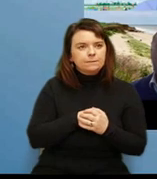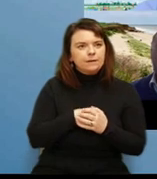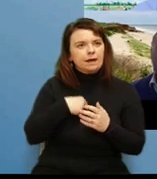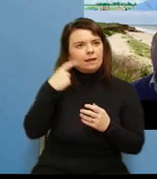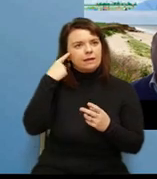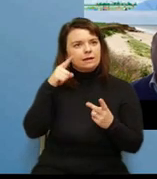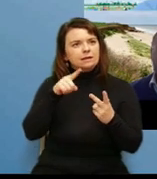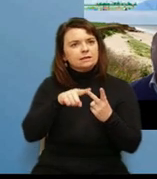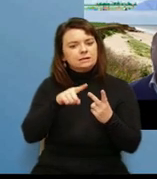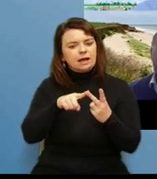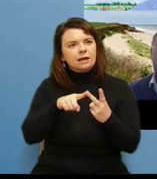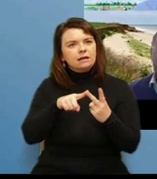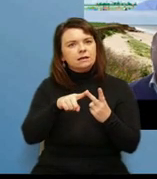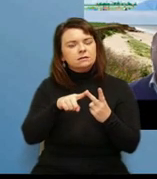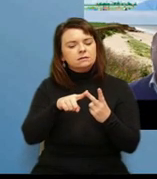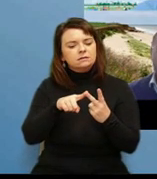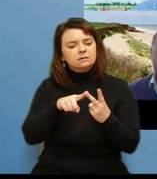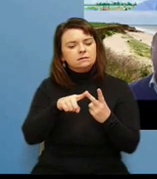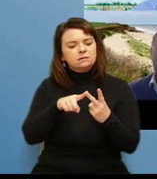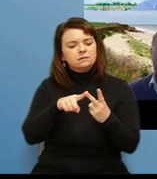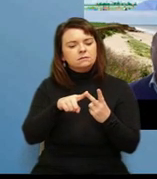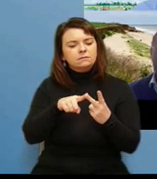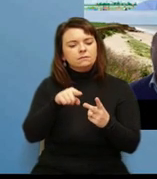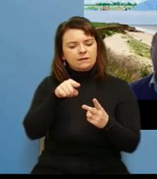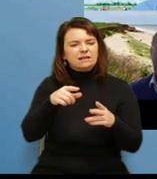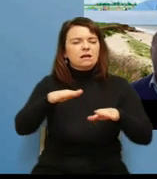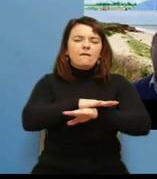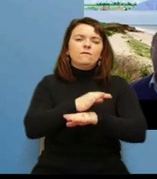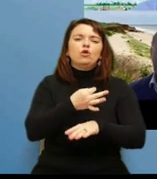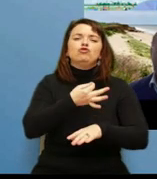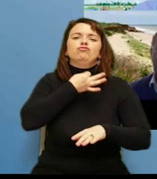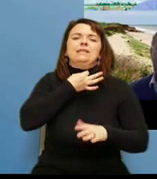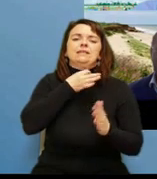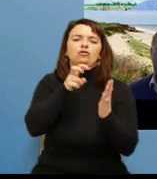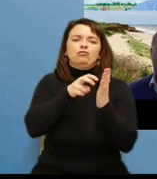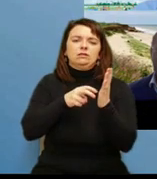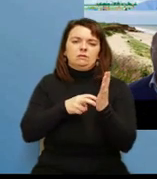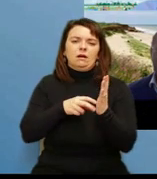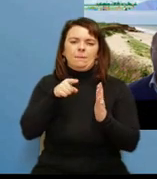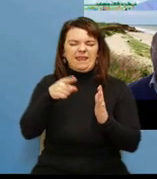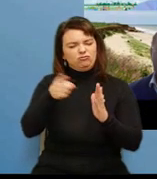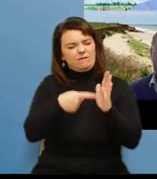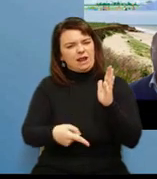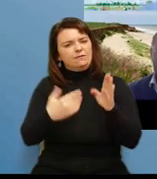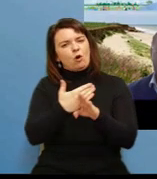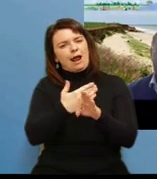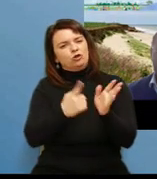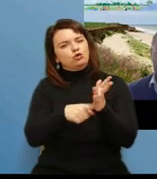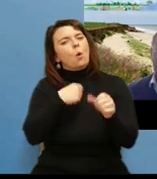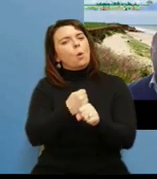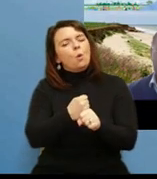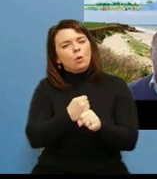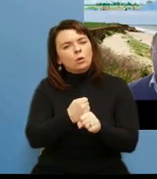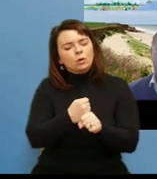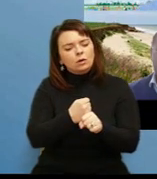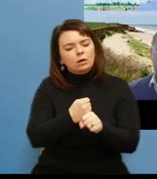think the second one we can cover as part of the risk register, but I think it's reflected as intended in an action log. So I think we